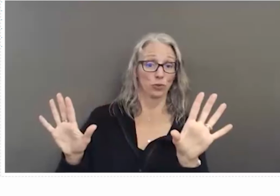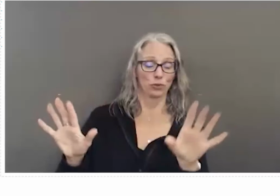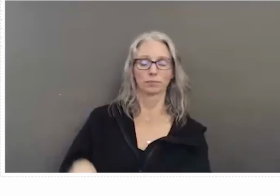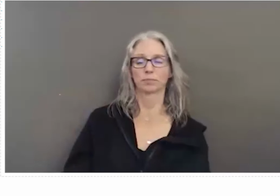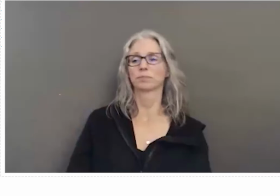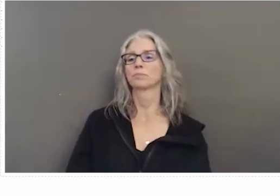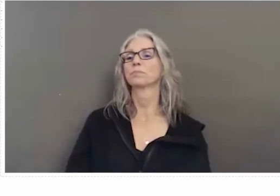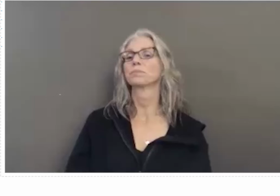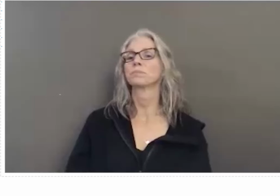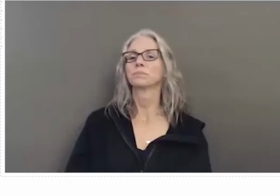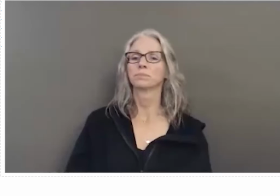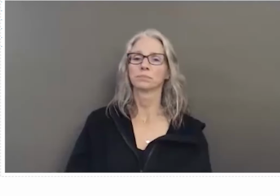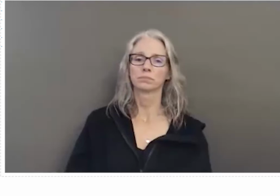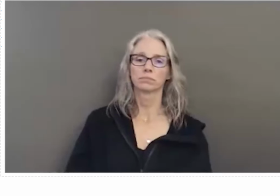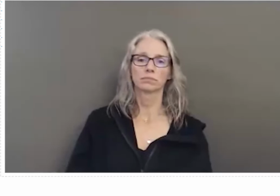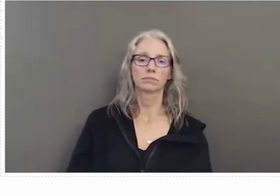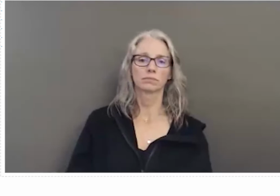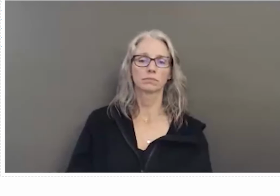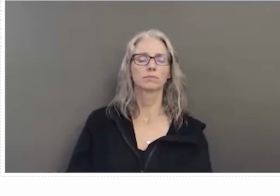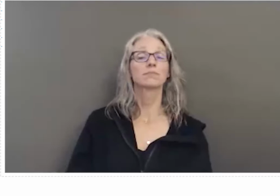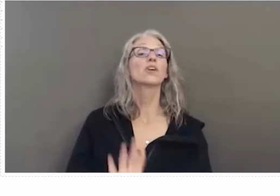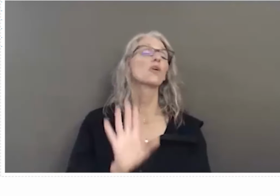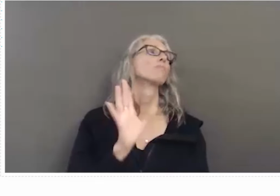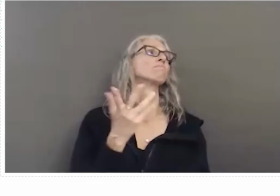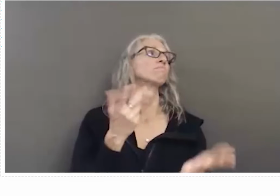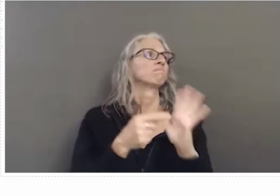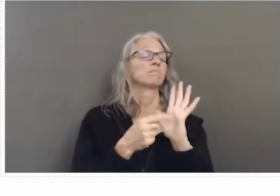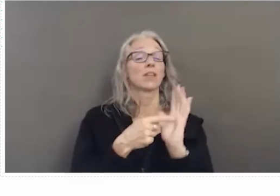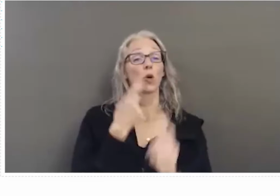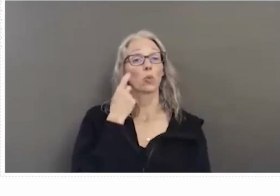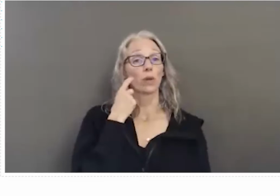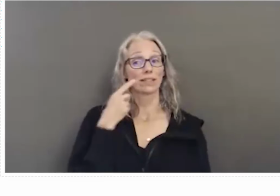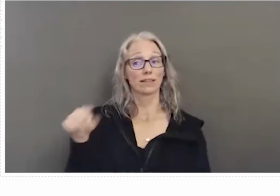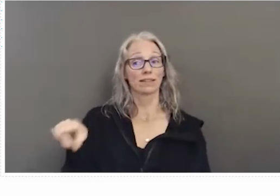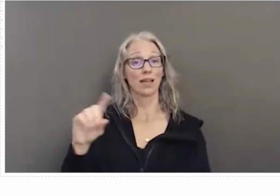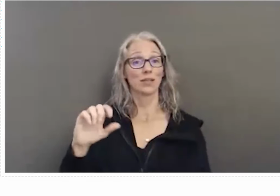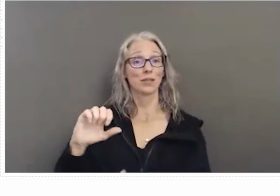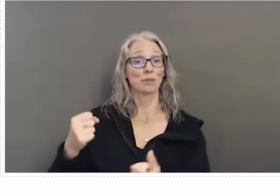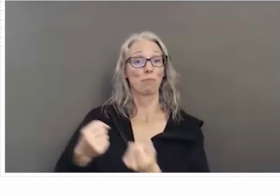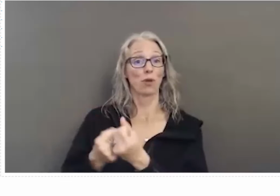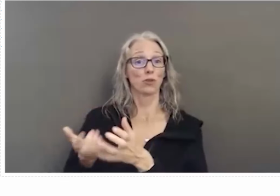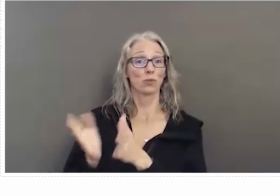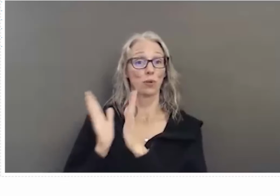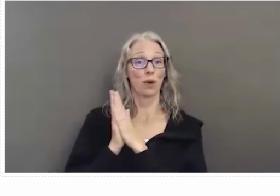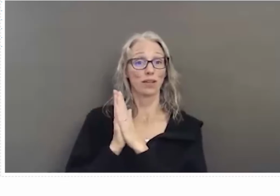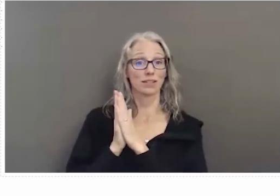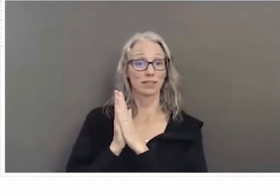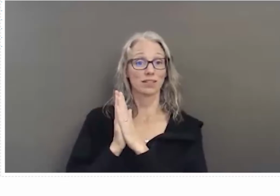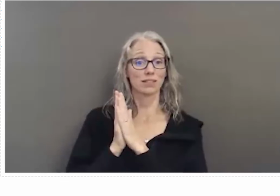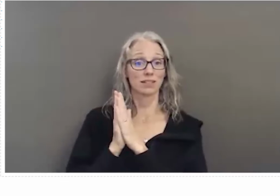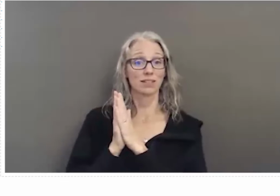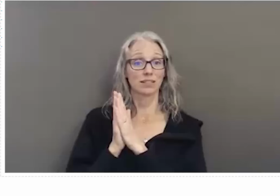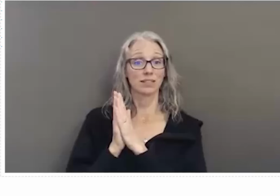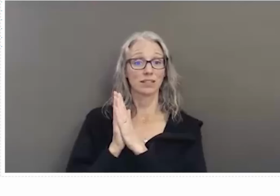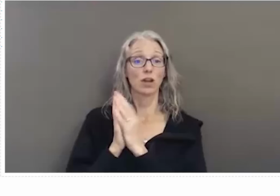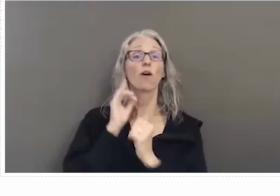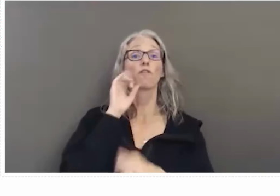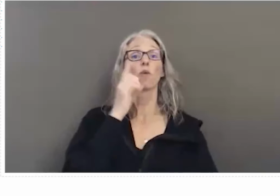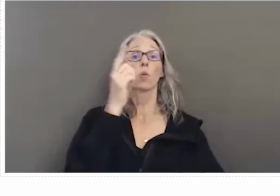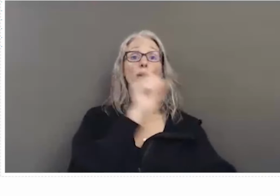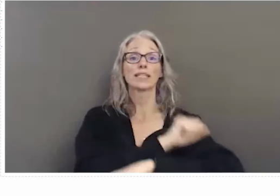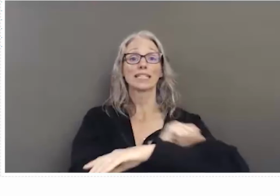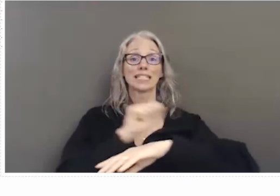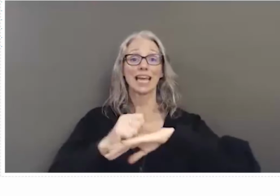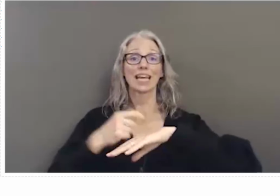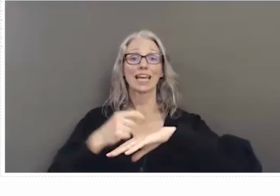have something specific, I actually just had a recent request for a video screen to be played on one of our stages with some information